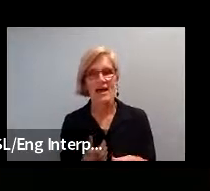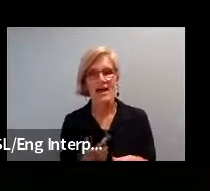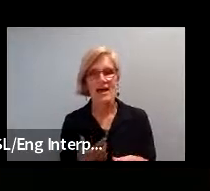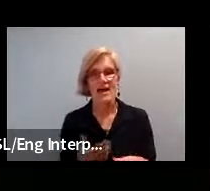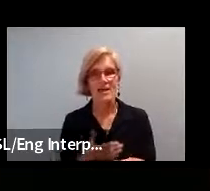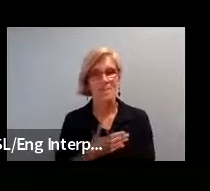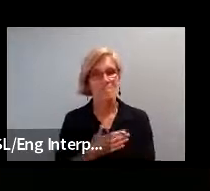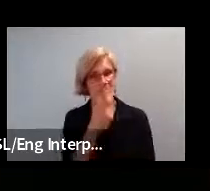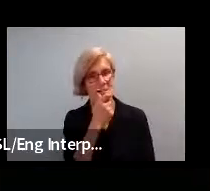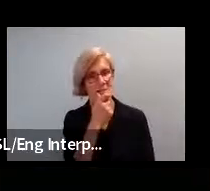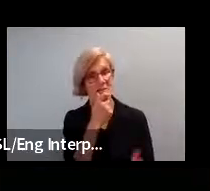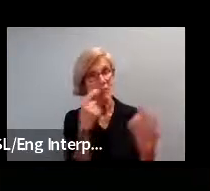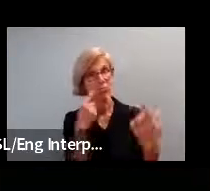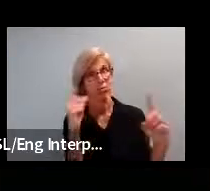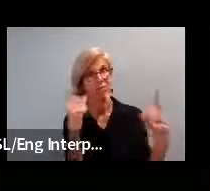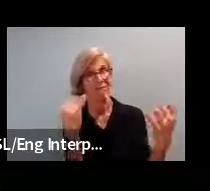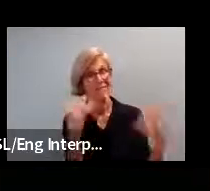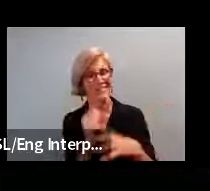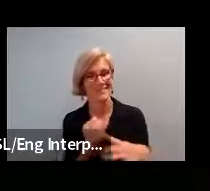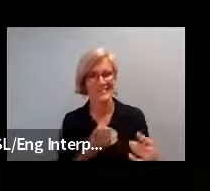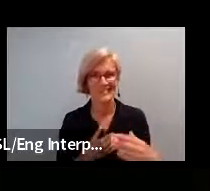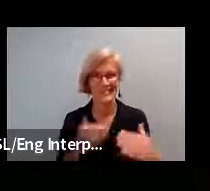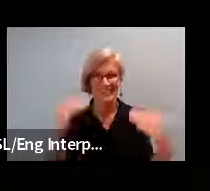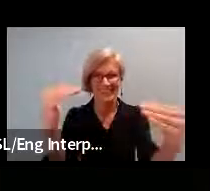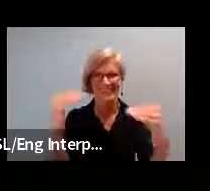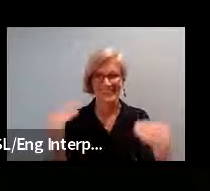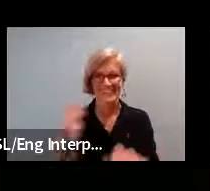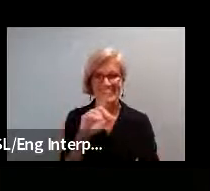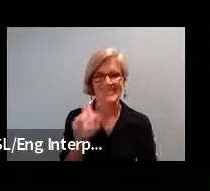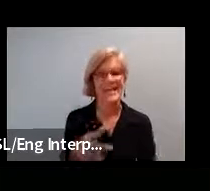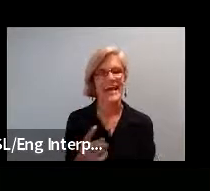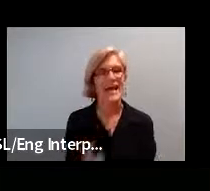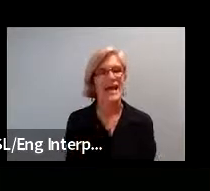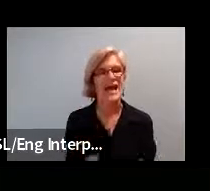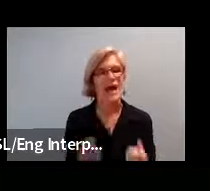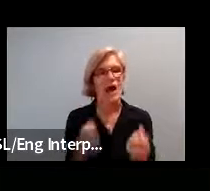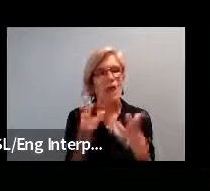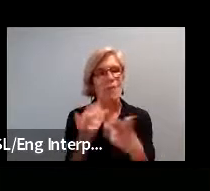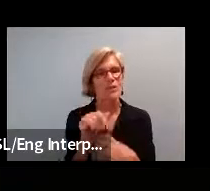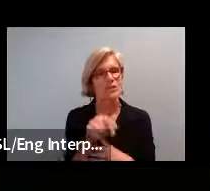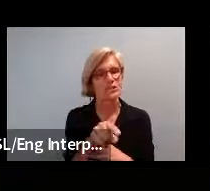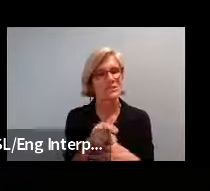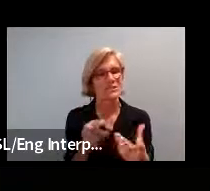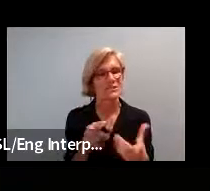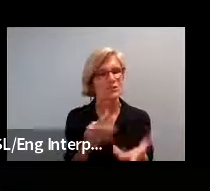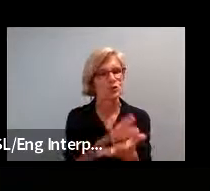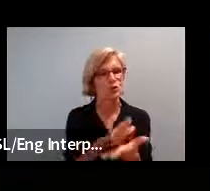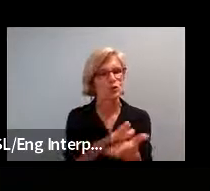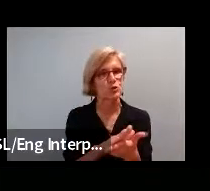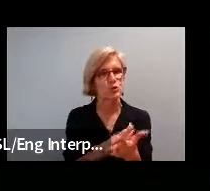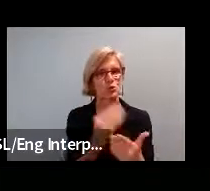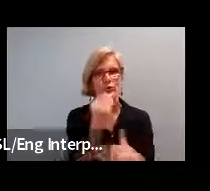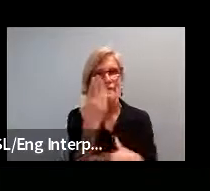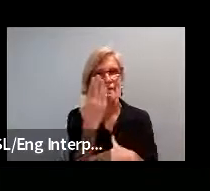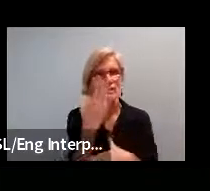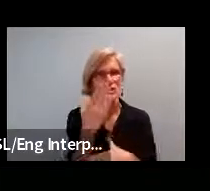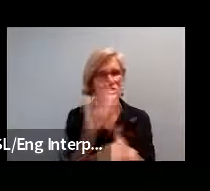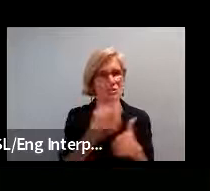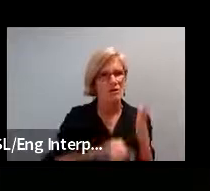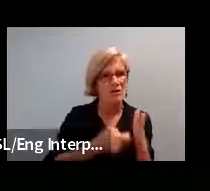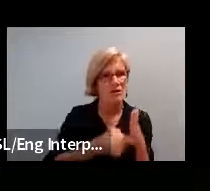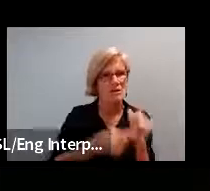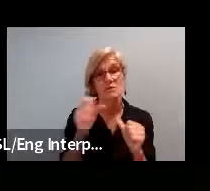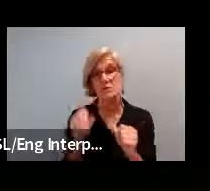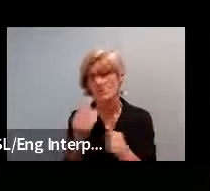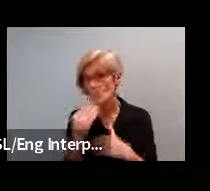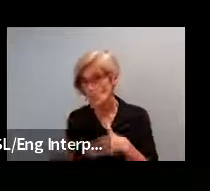microphone is working now. And the next question is, how much is school lunch? So the breakfast and lunches